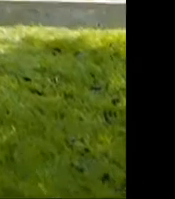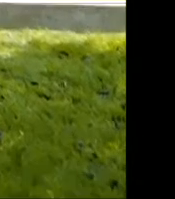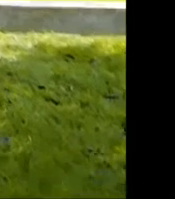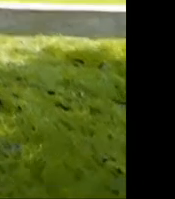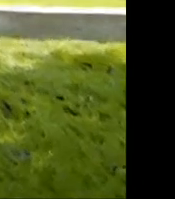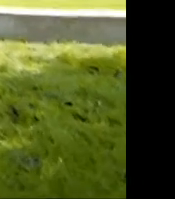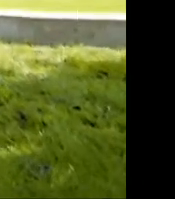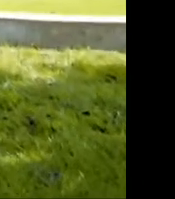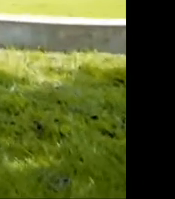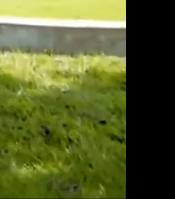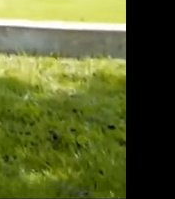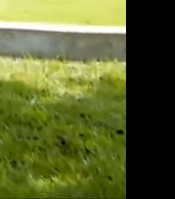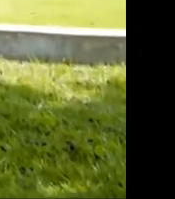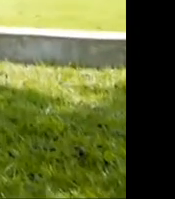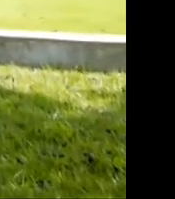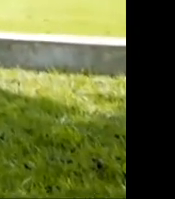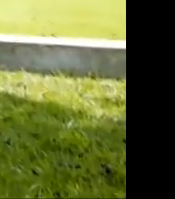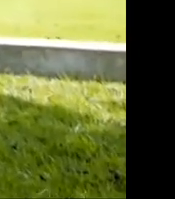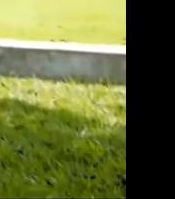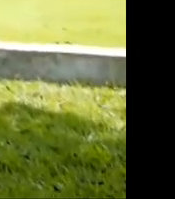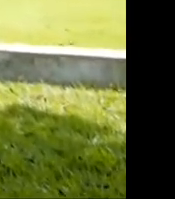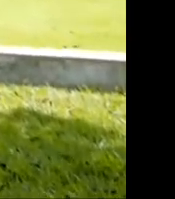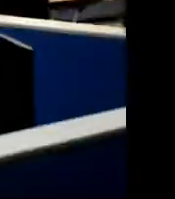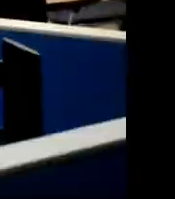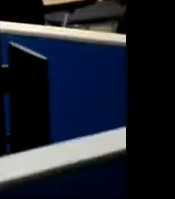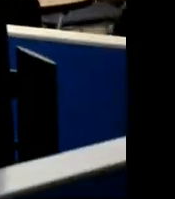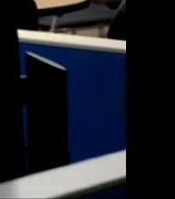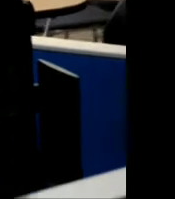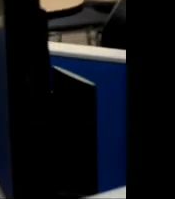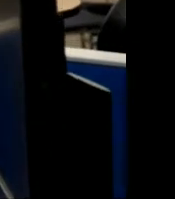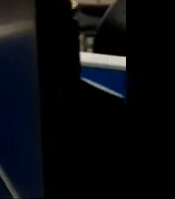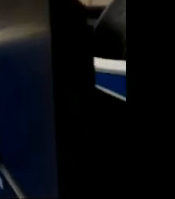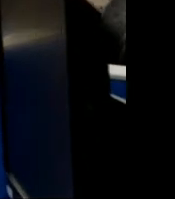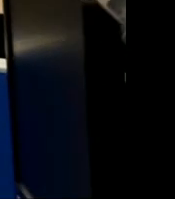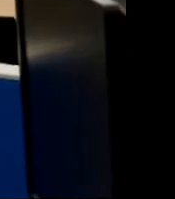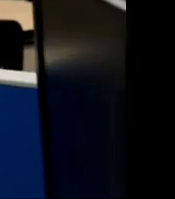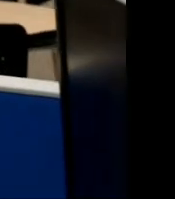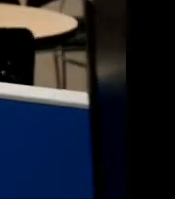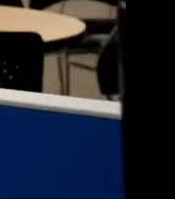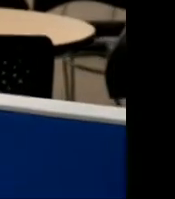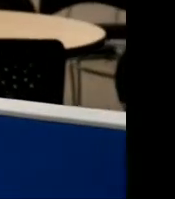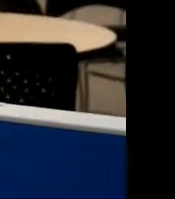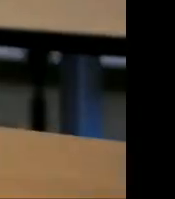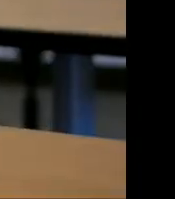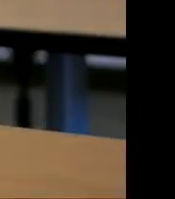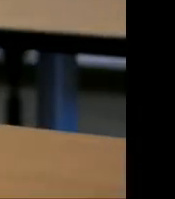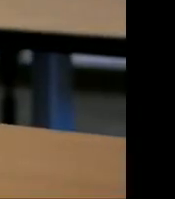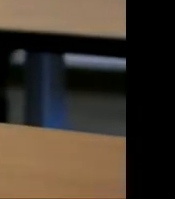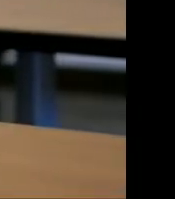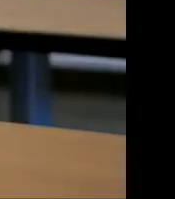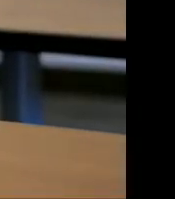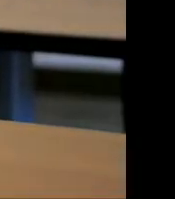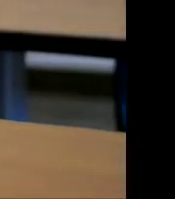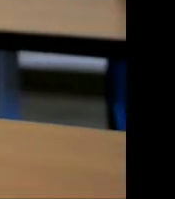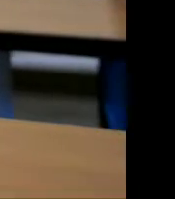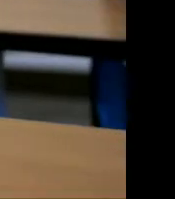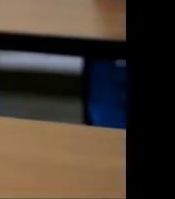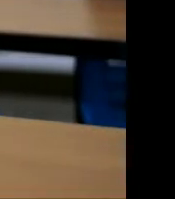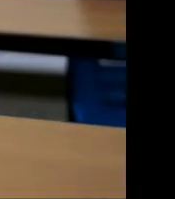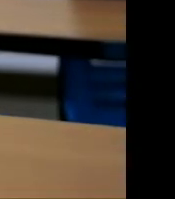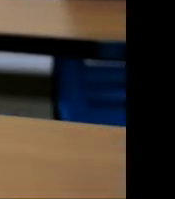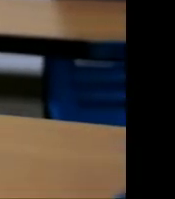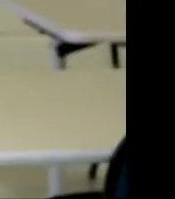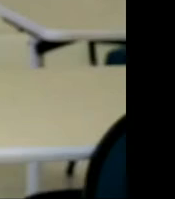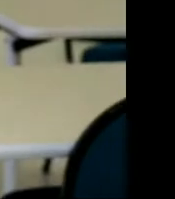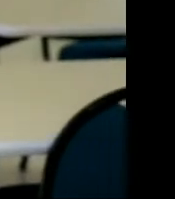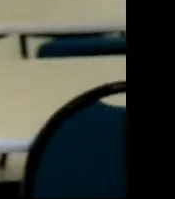offered me so many opportunities, many of which I would have never imagined, but for that I am so thankful. My eyes were opened through classes and I am now envisioning a future